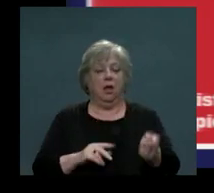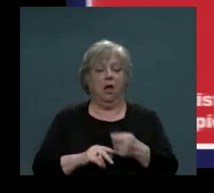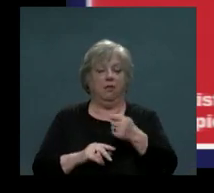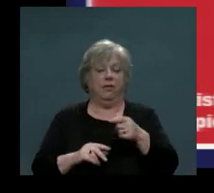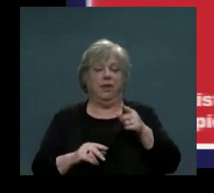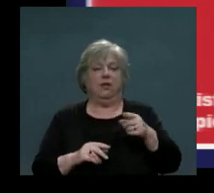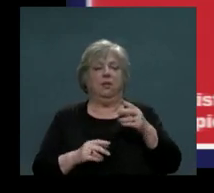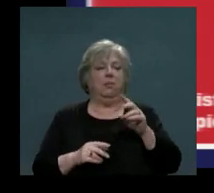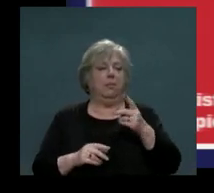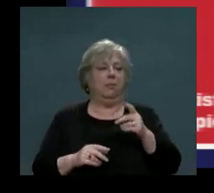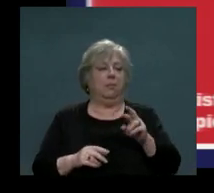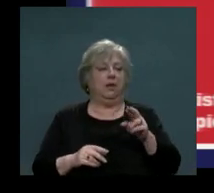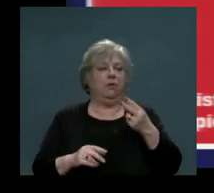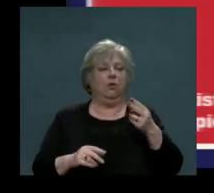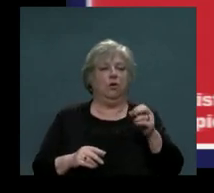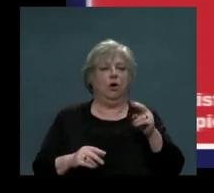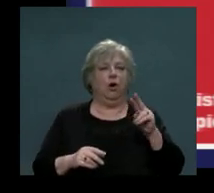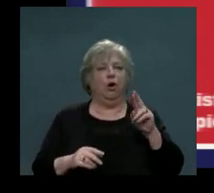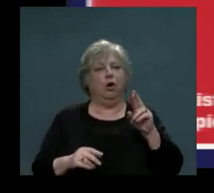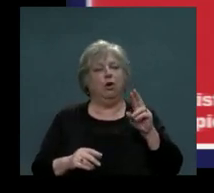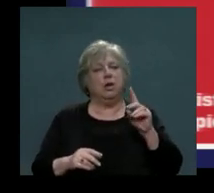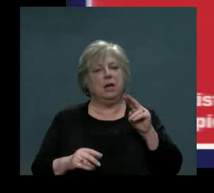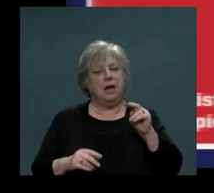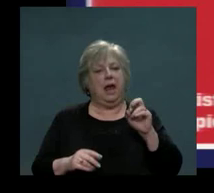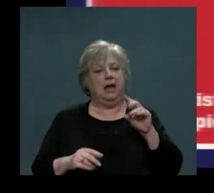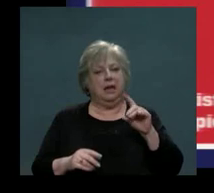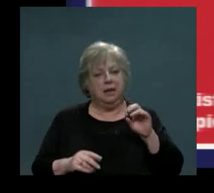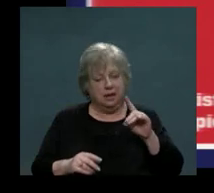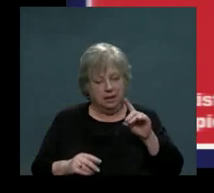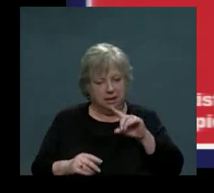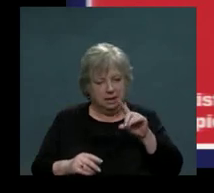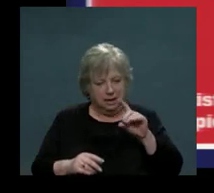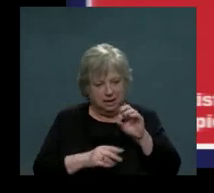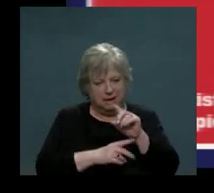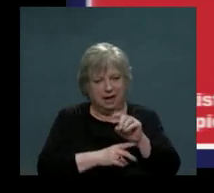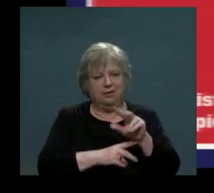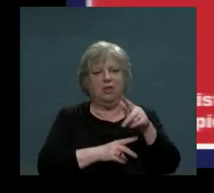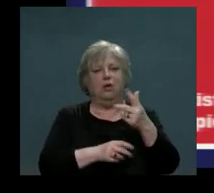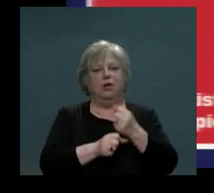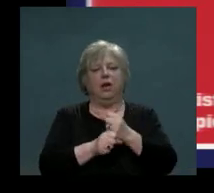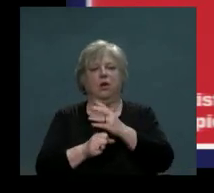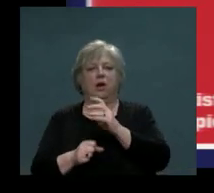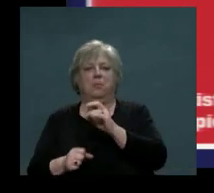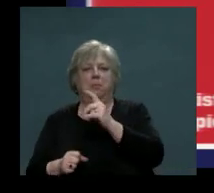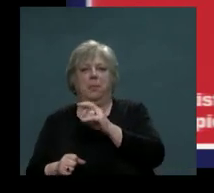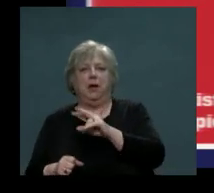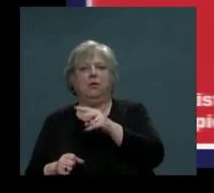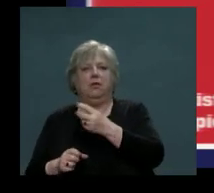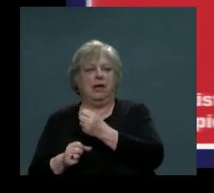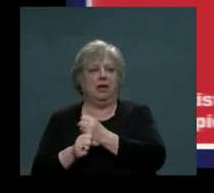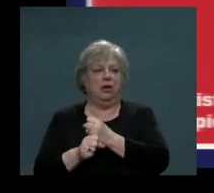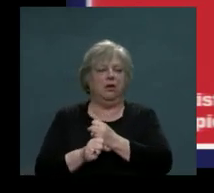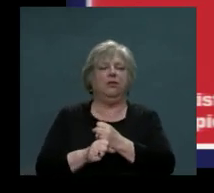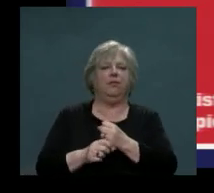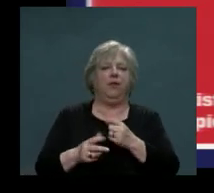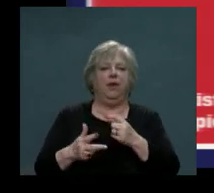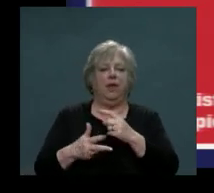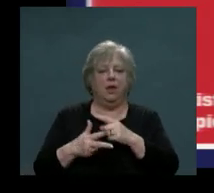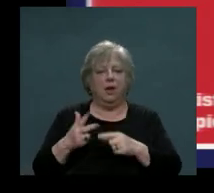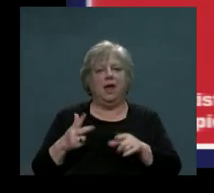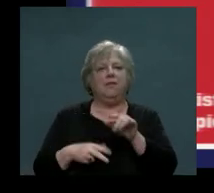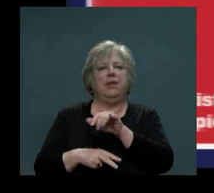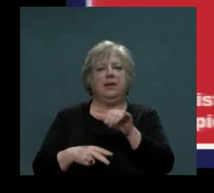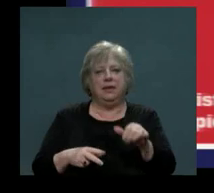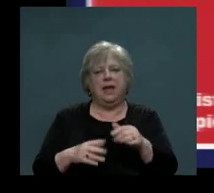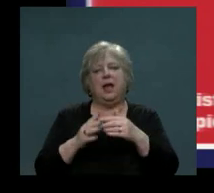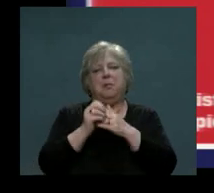to be All-State and Mr. Baker's second year. Eddie Stevenson coaches the boys golf at Baptist Prep. Dr. Laura Bednar is the head of